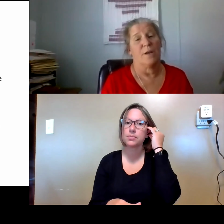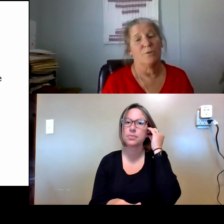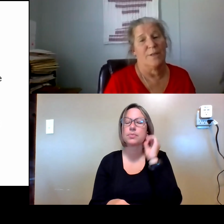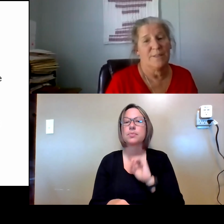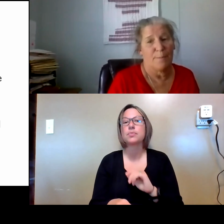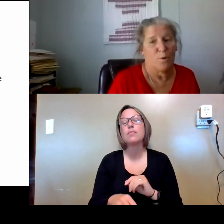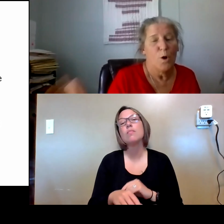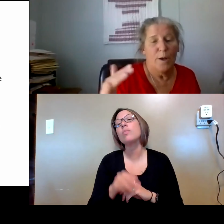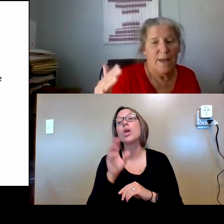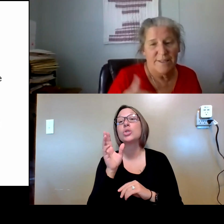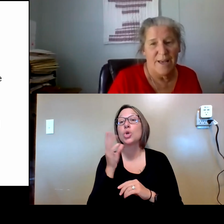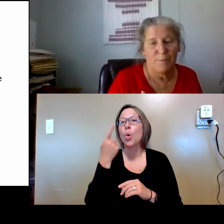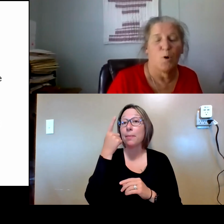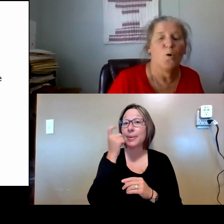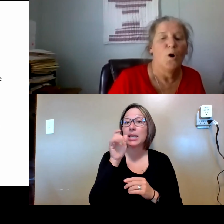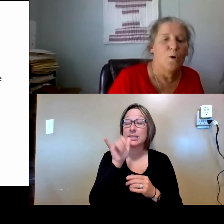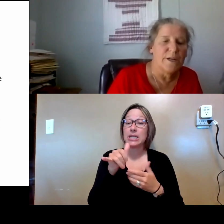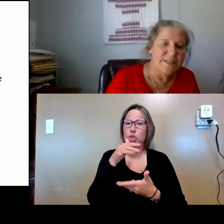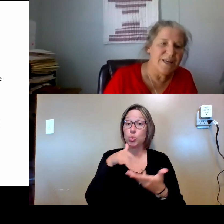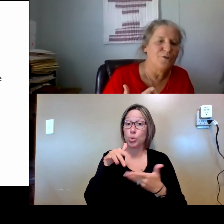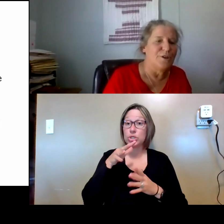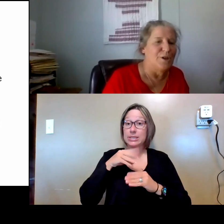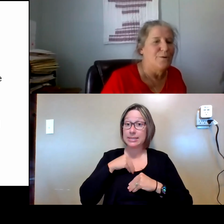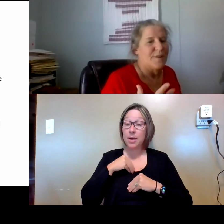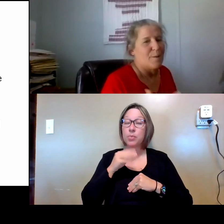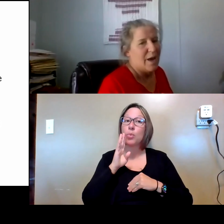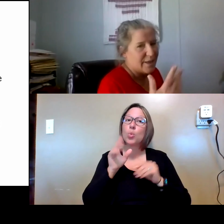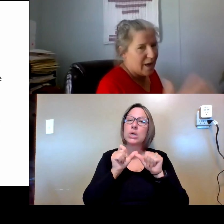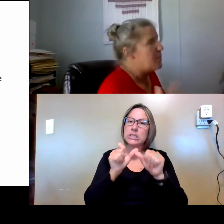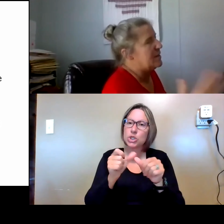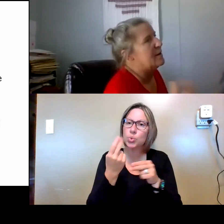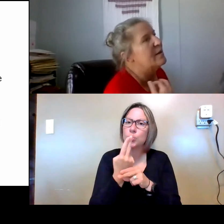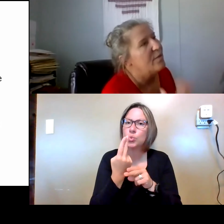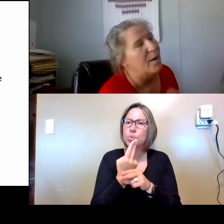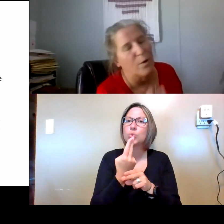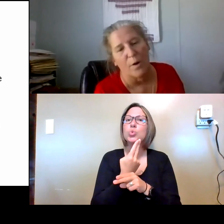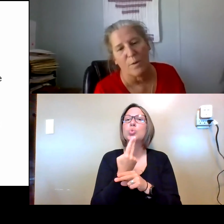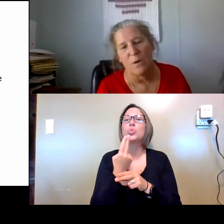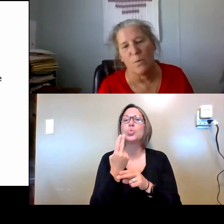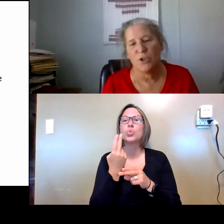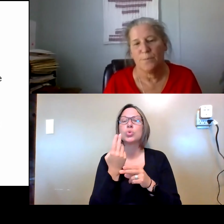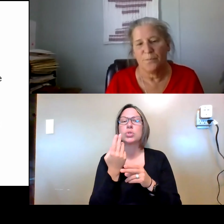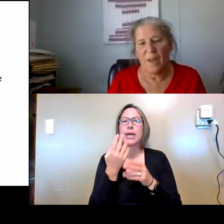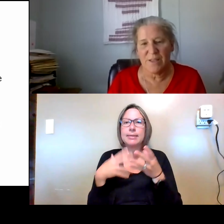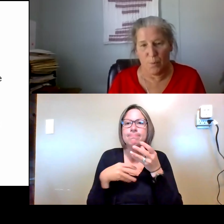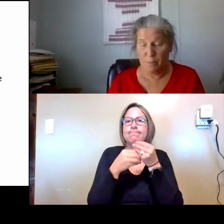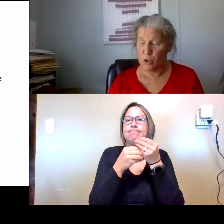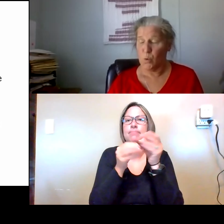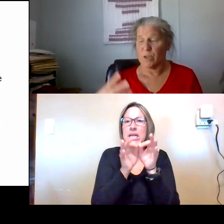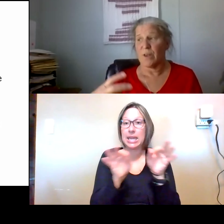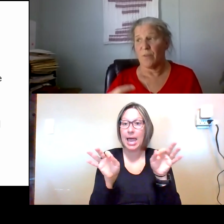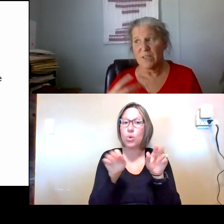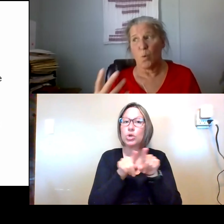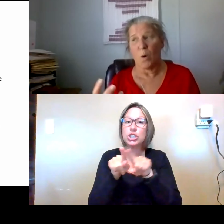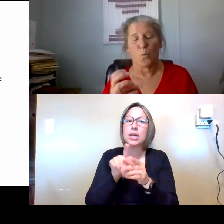are socially acceptable, we'll continue to use them and accompany them with our language as we